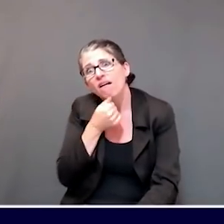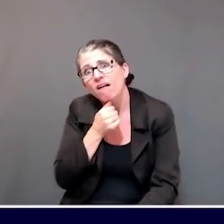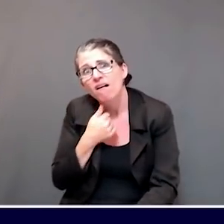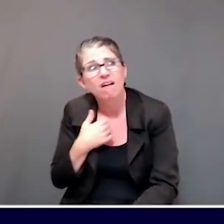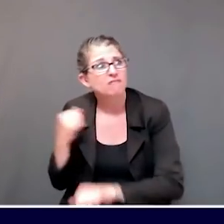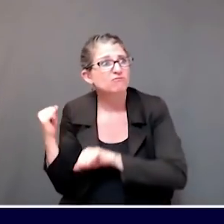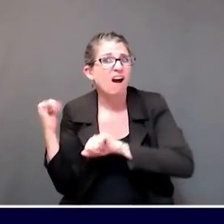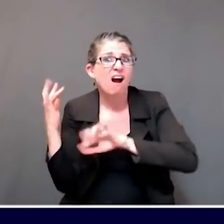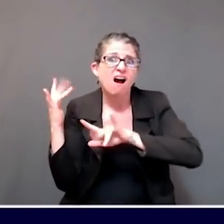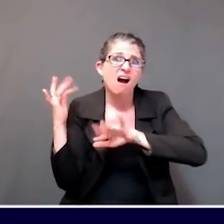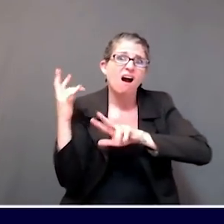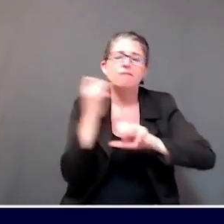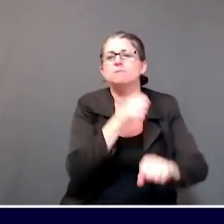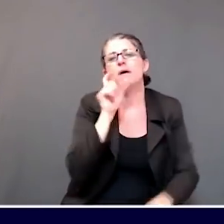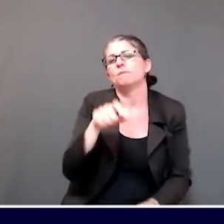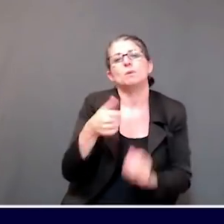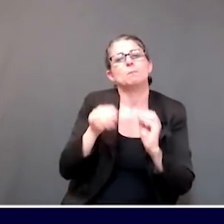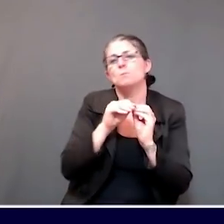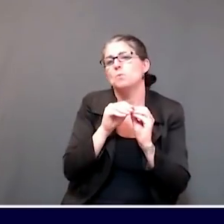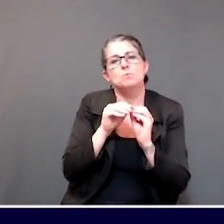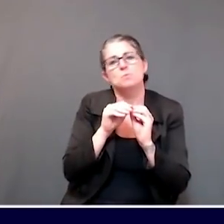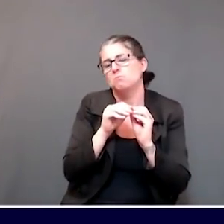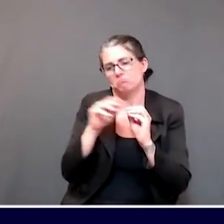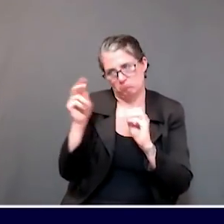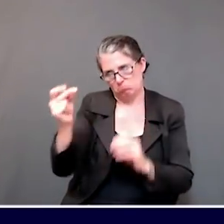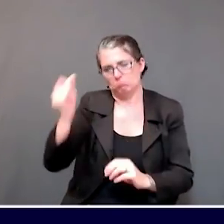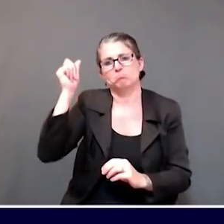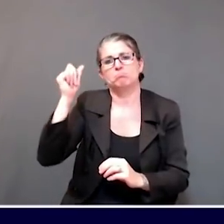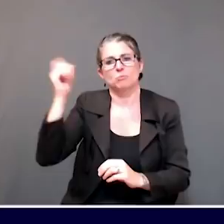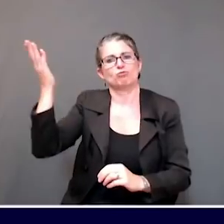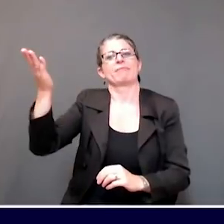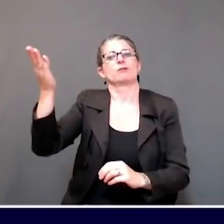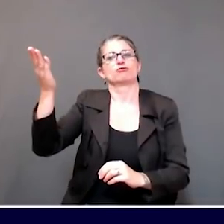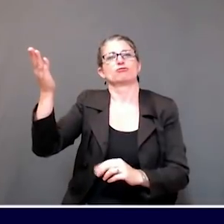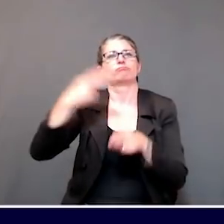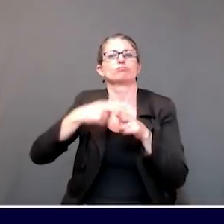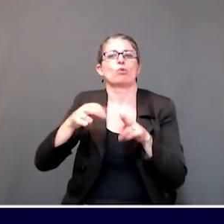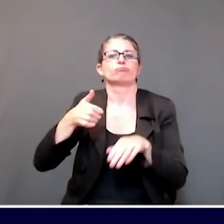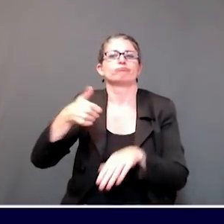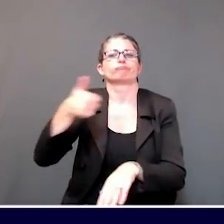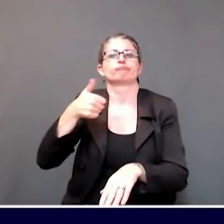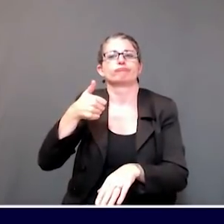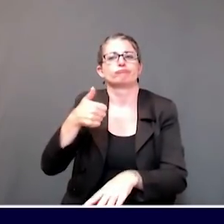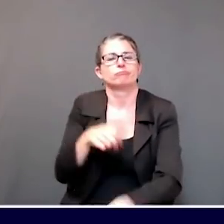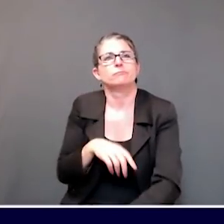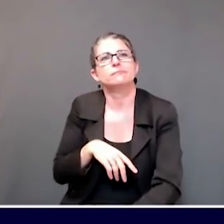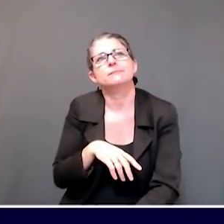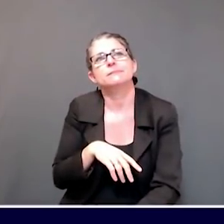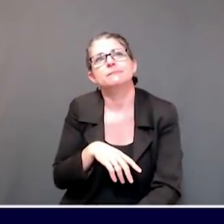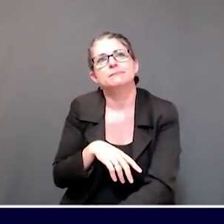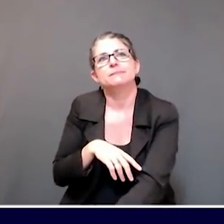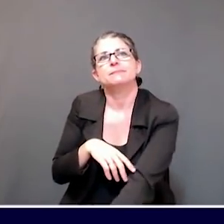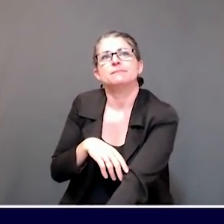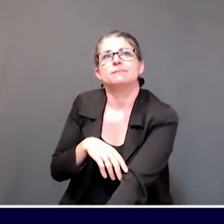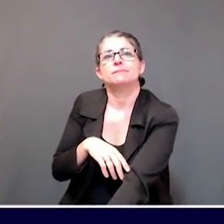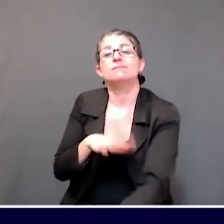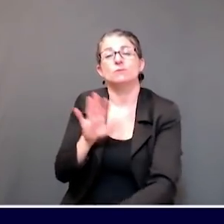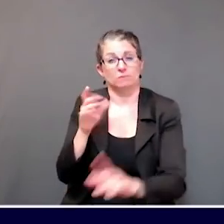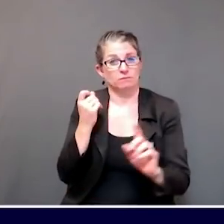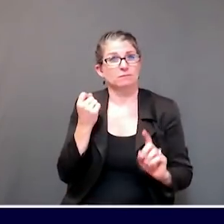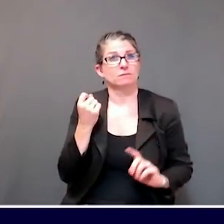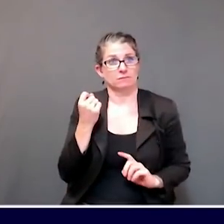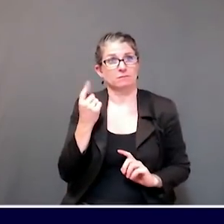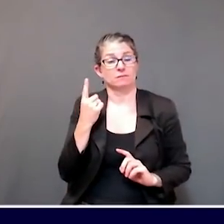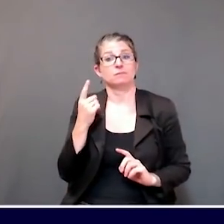absolutely willing to consider that. Right now, we want to continue with our tiers, or I should say our standing order categories. One